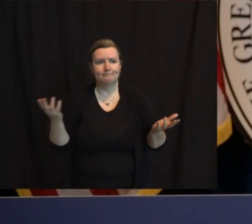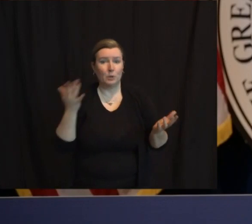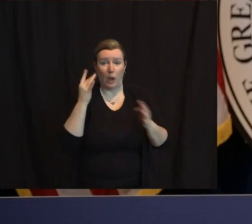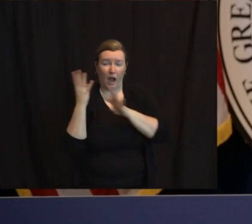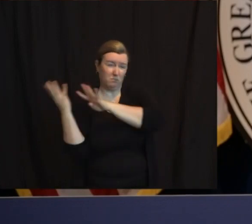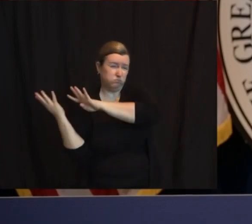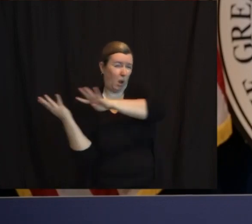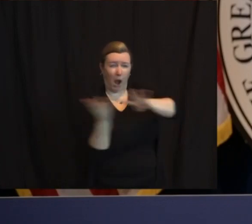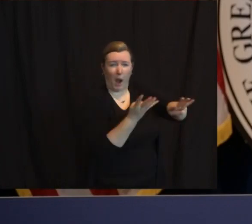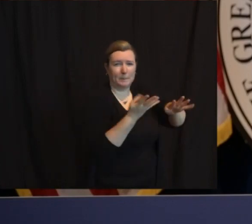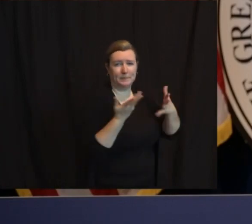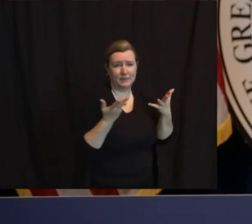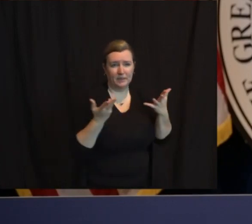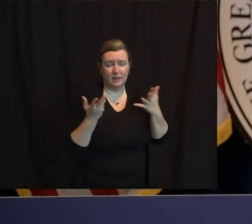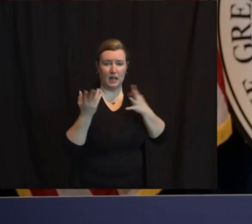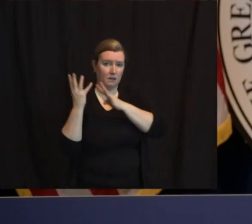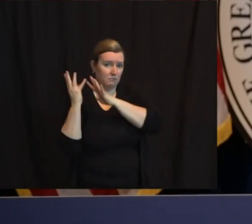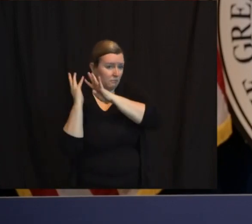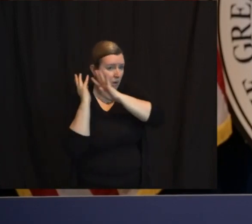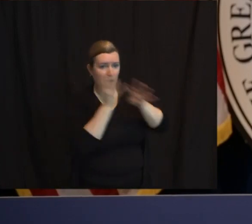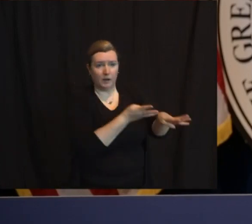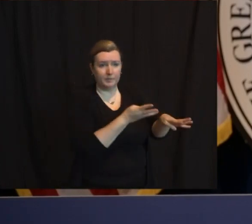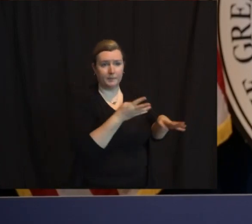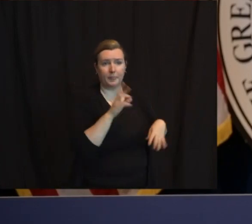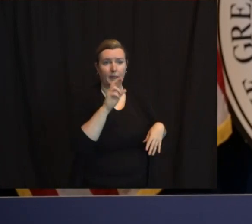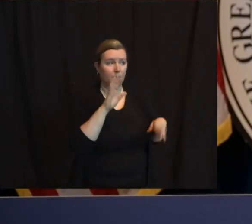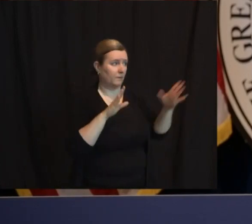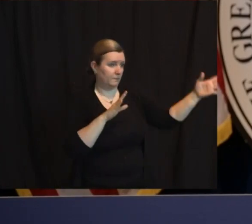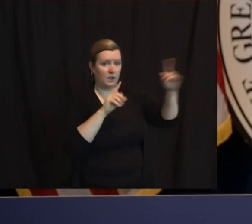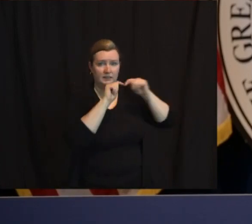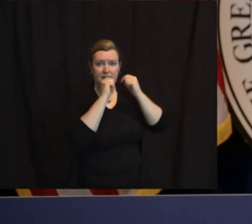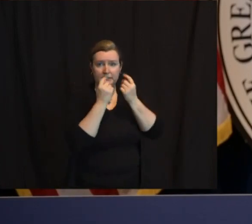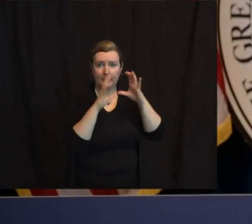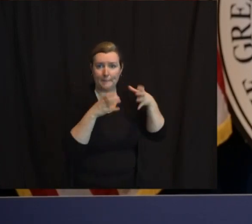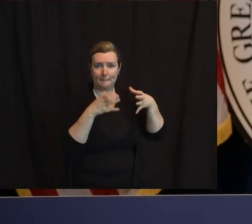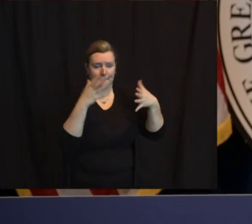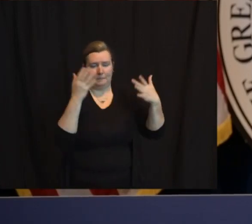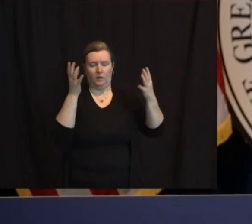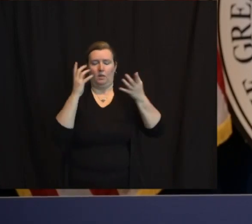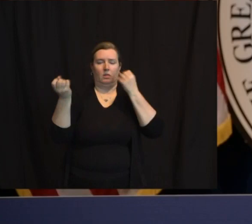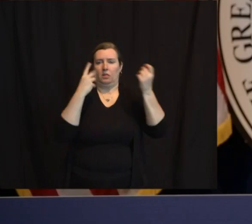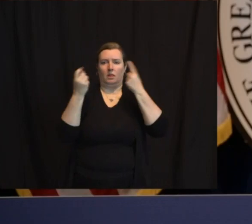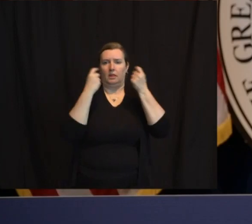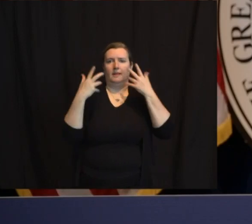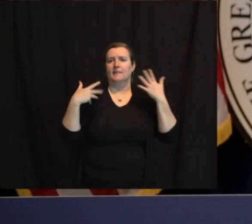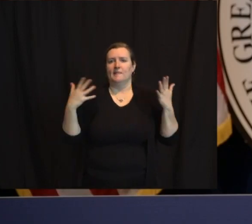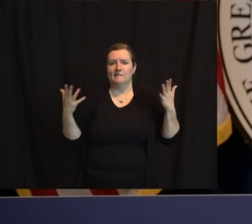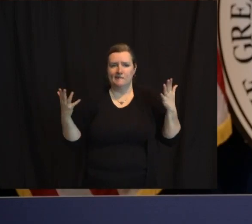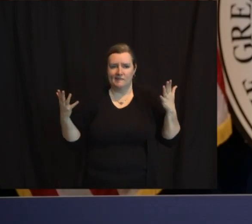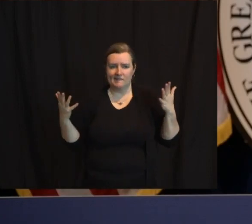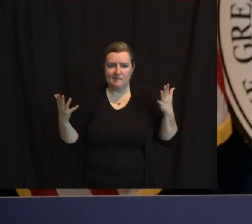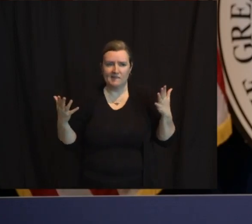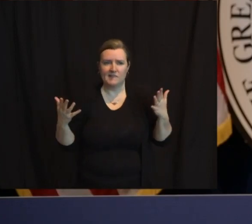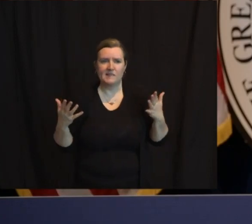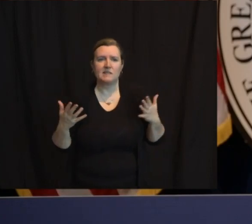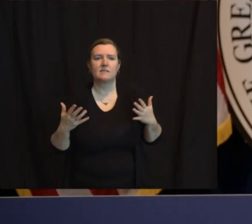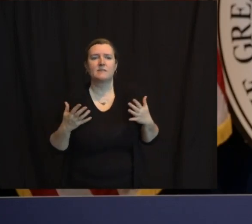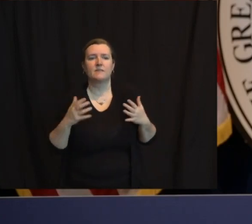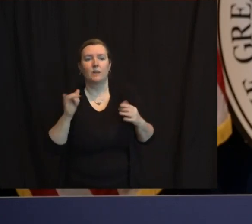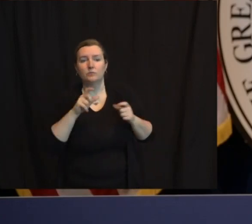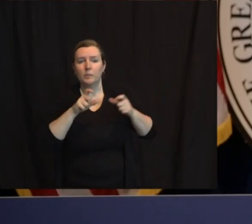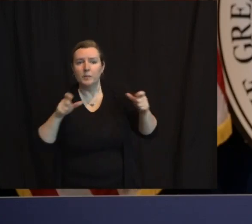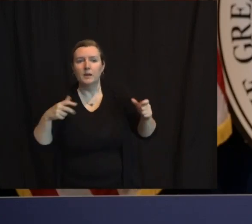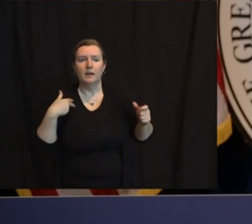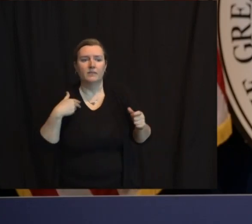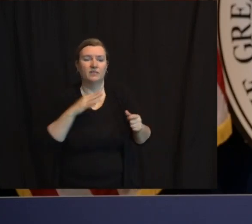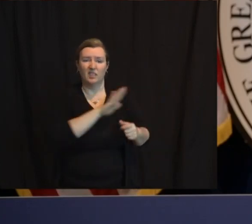general reality that Rob and his team are dealing with, but there's also a lot of bespoke reasons why someone is where they are. But let there be no doubt, this